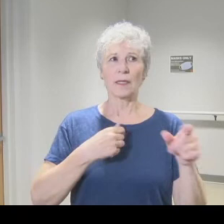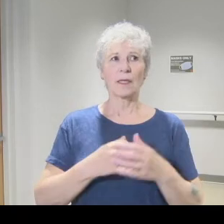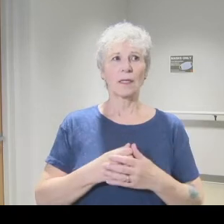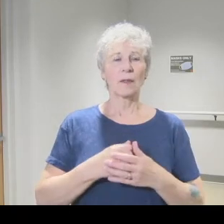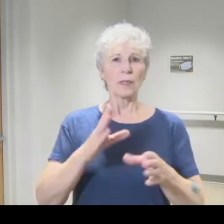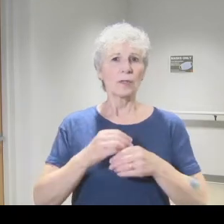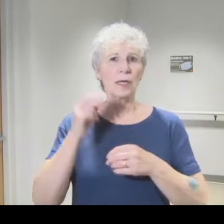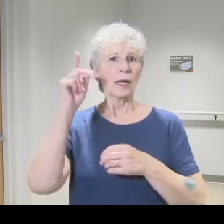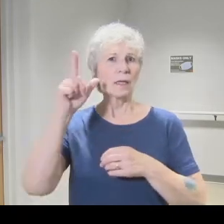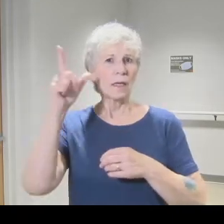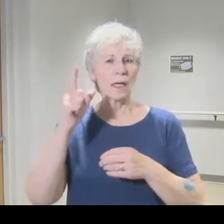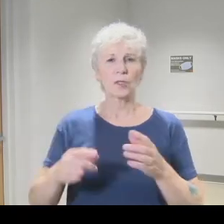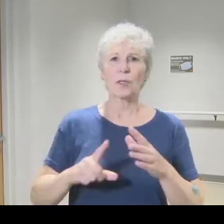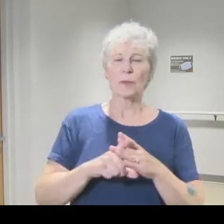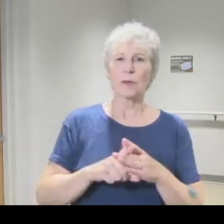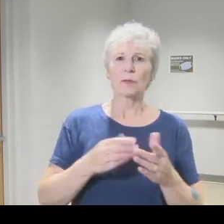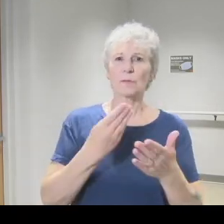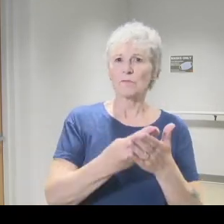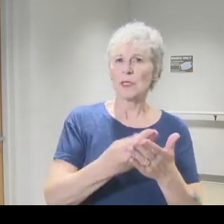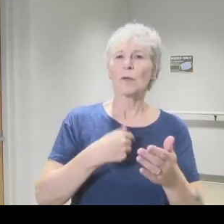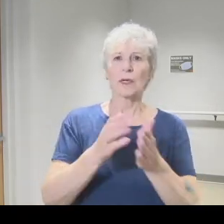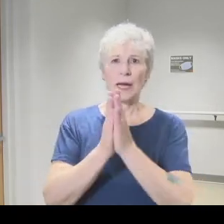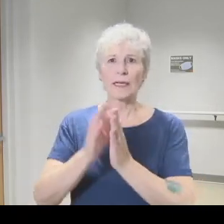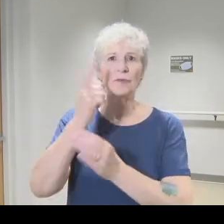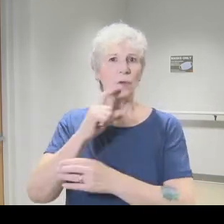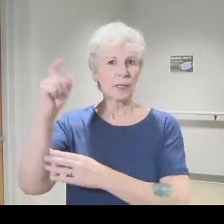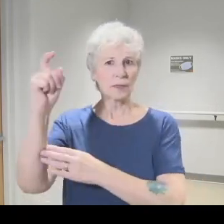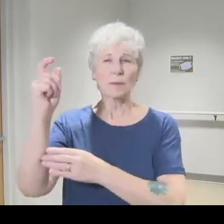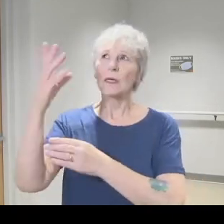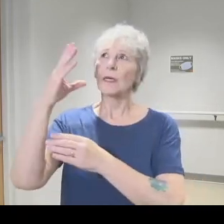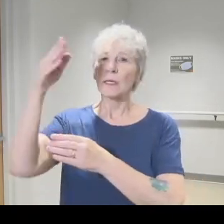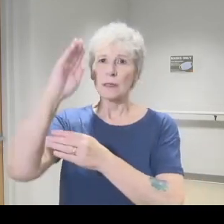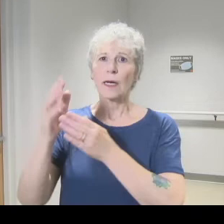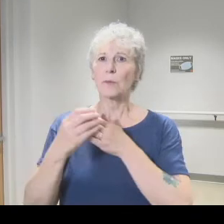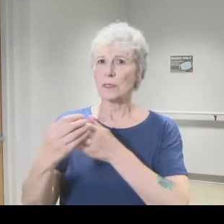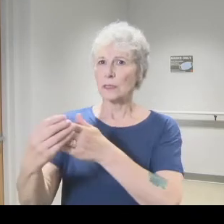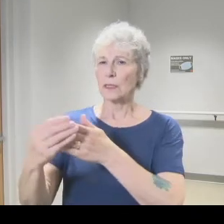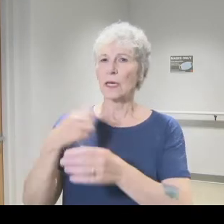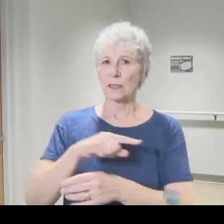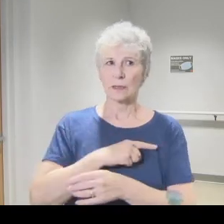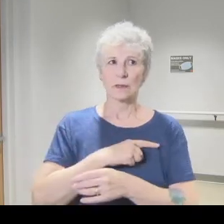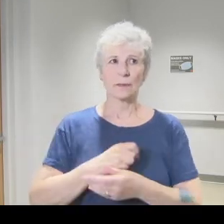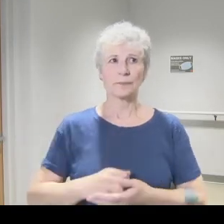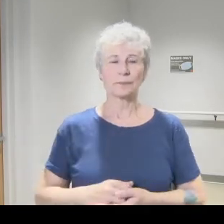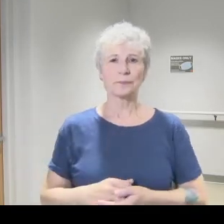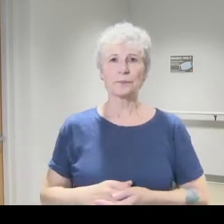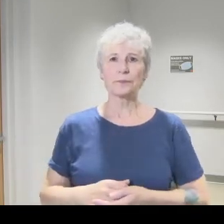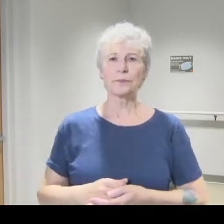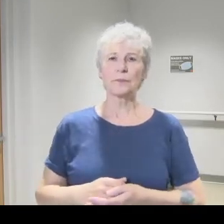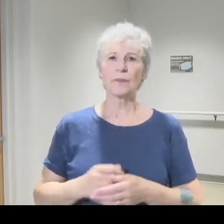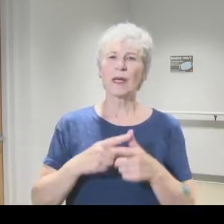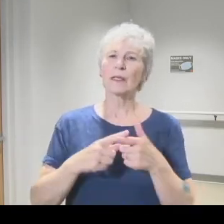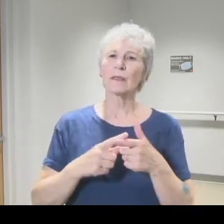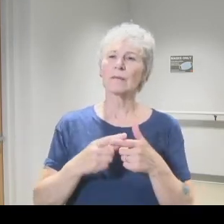approach. We asked for wisdom, that God would guide our steps. Then we asked, where are the